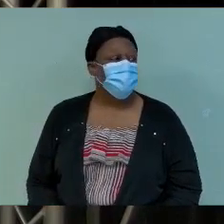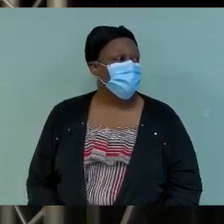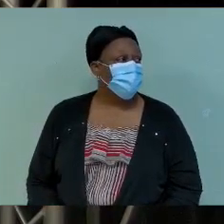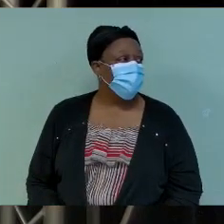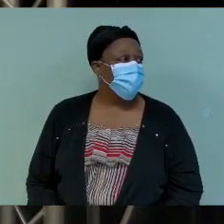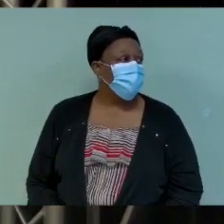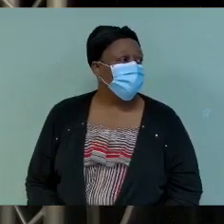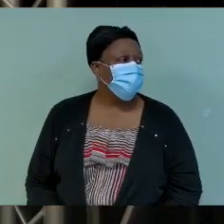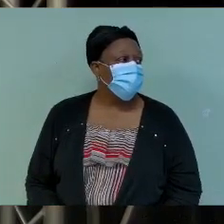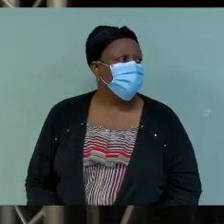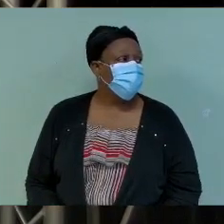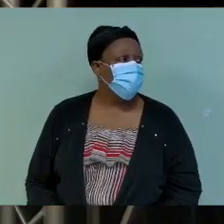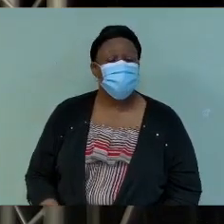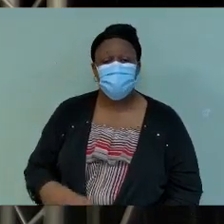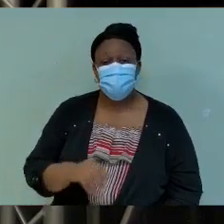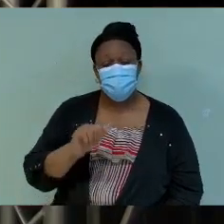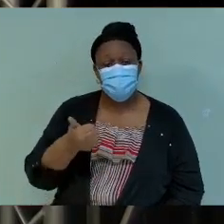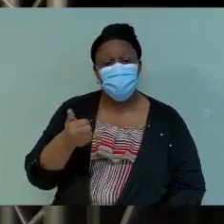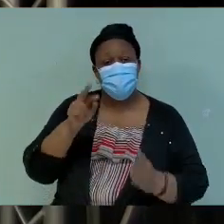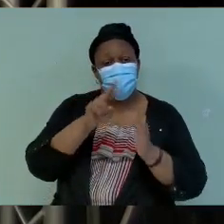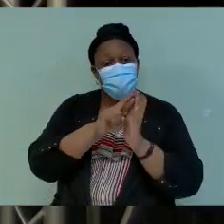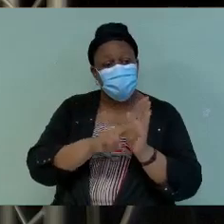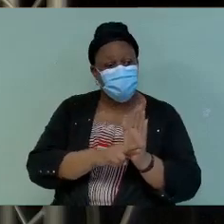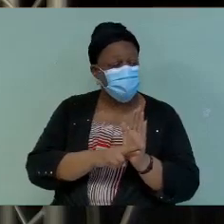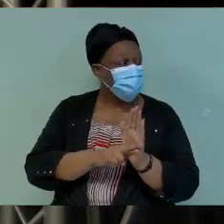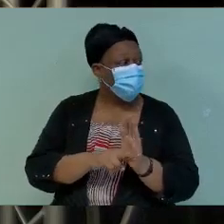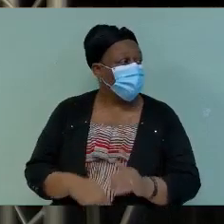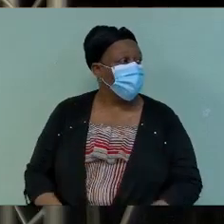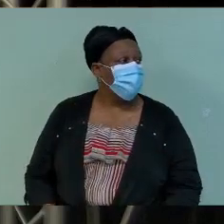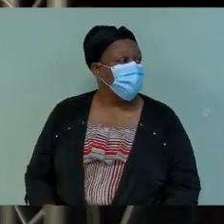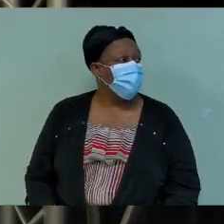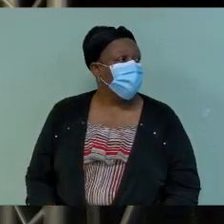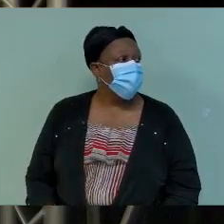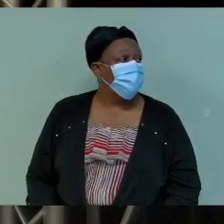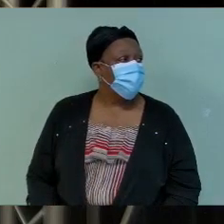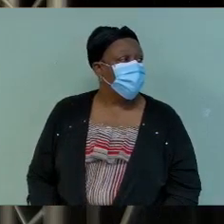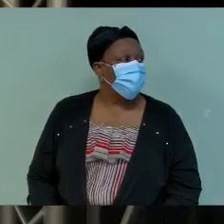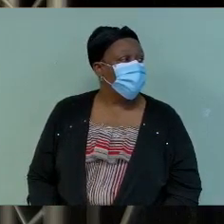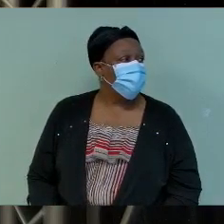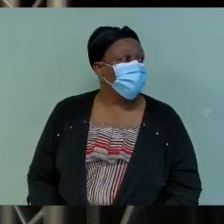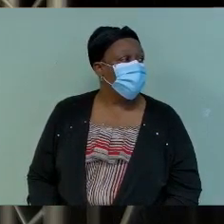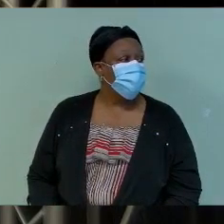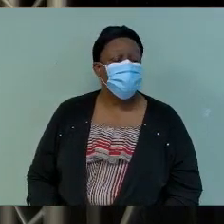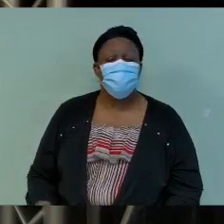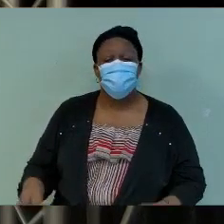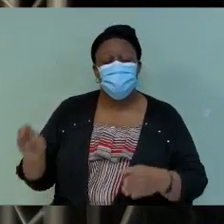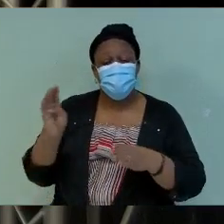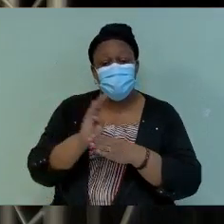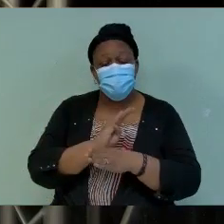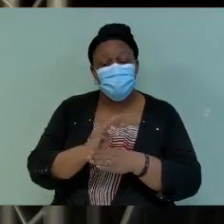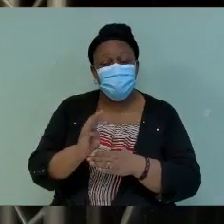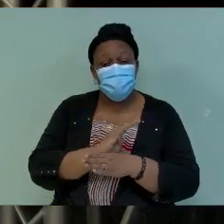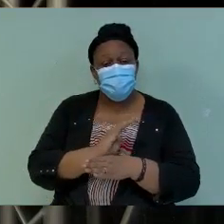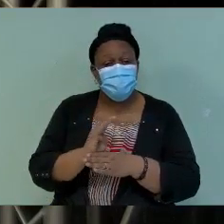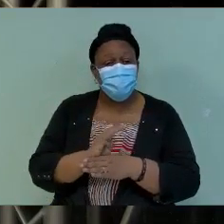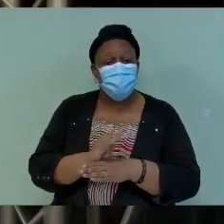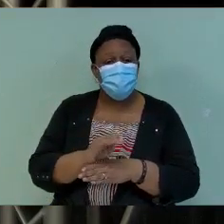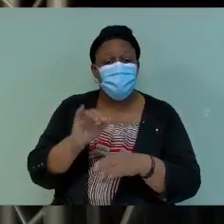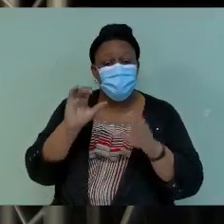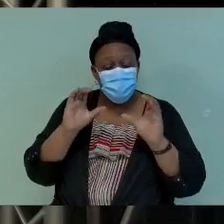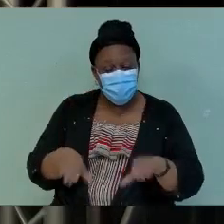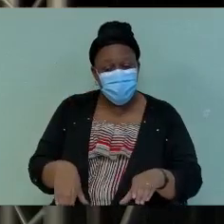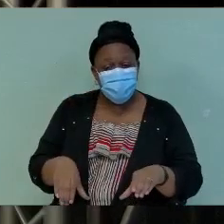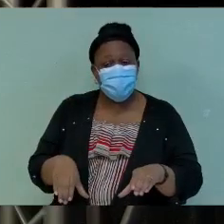Regulation 16.4, during a limited operation day, a business or enterprise that is able to